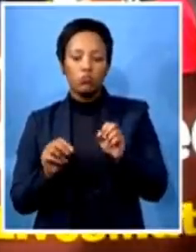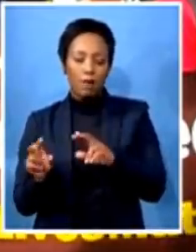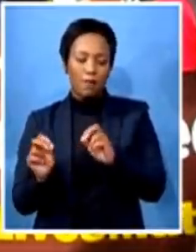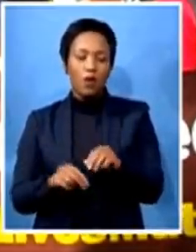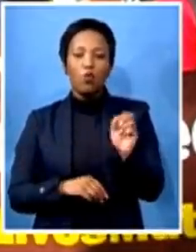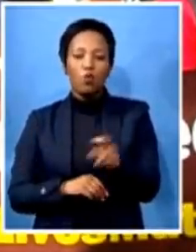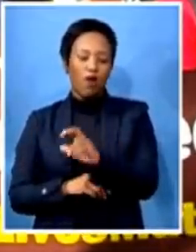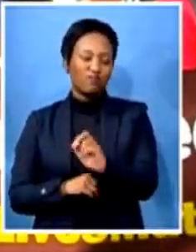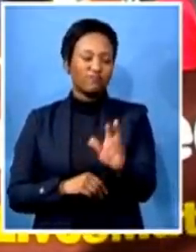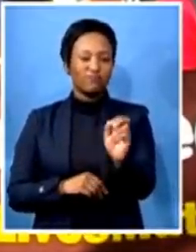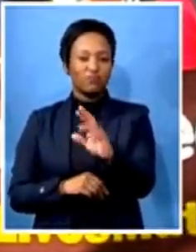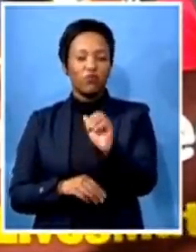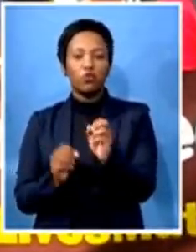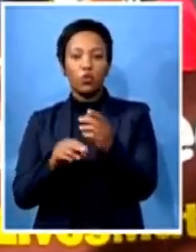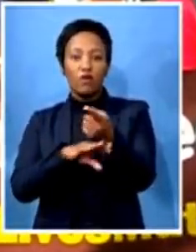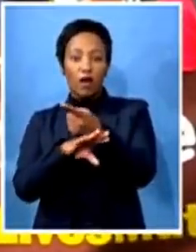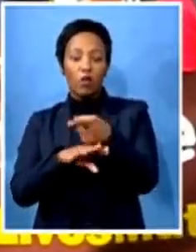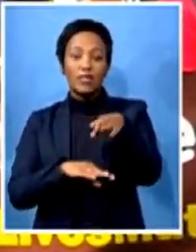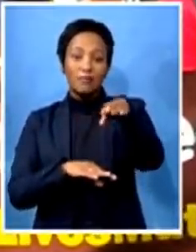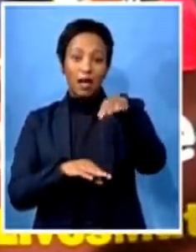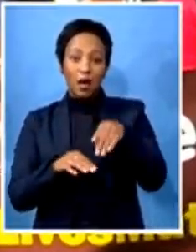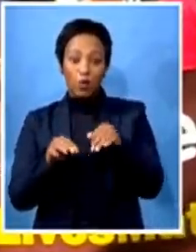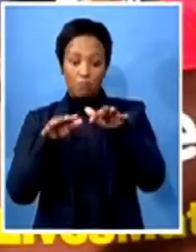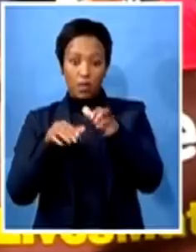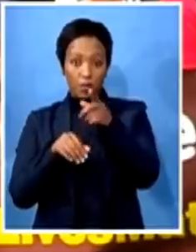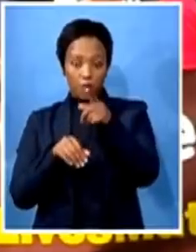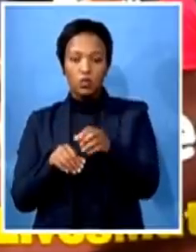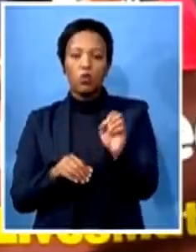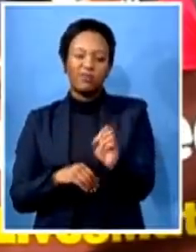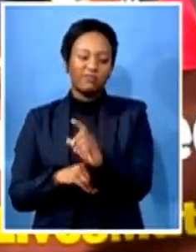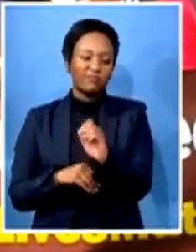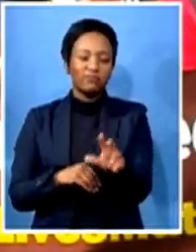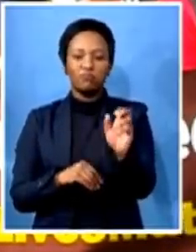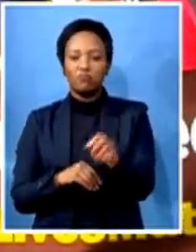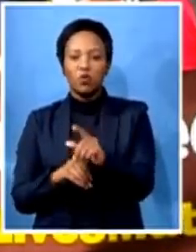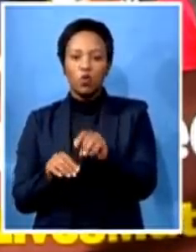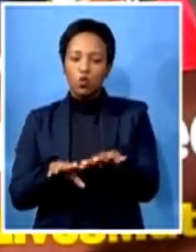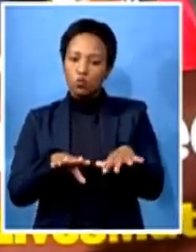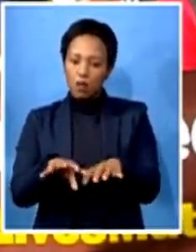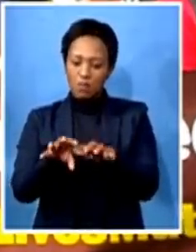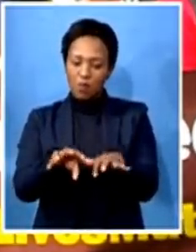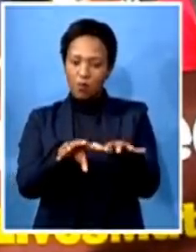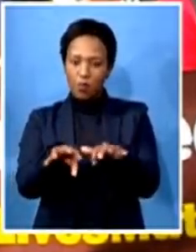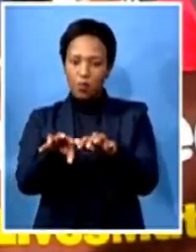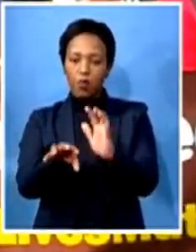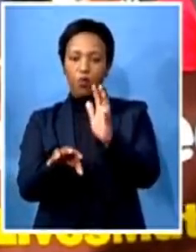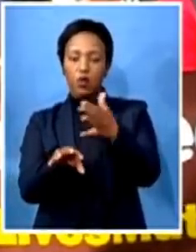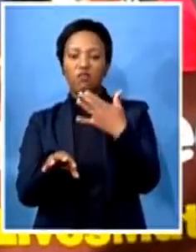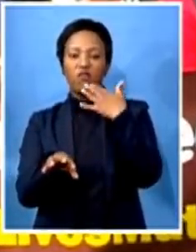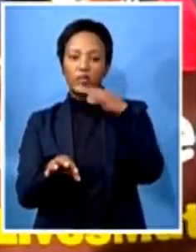activists will be walking, hoping to highlight the plight of the people of Zimbabwe, imploring on the AU and